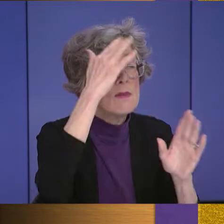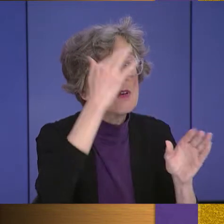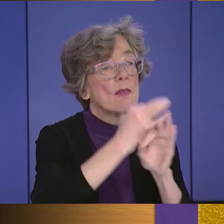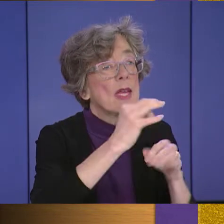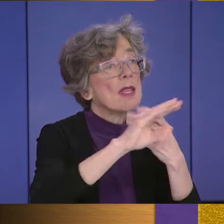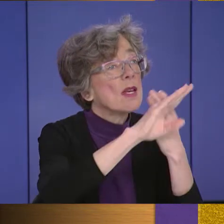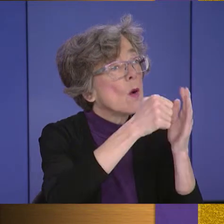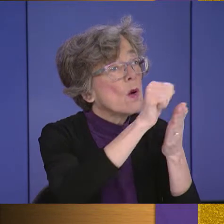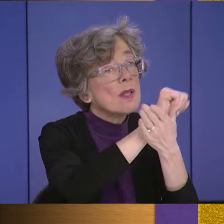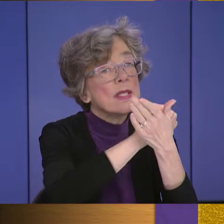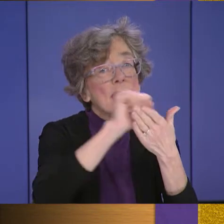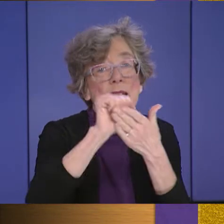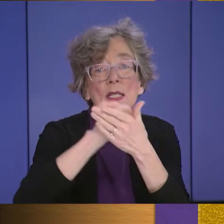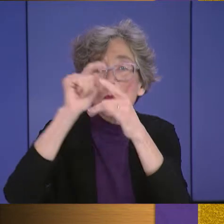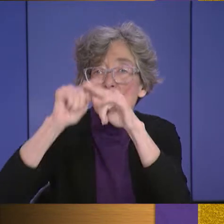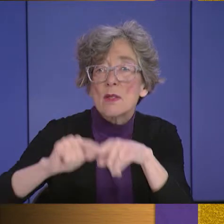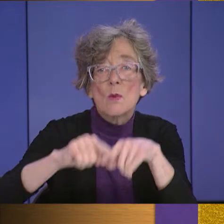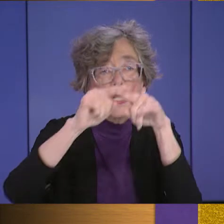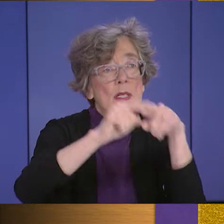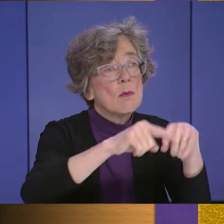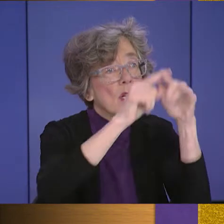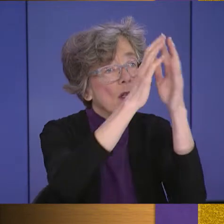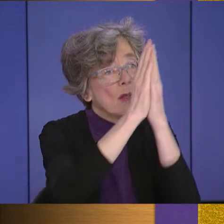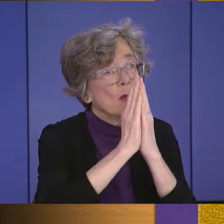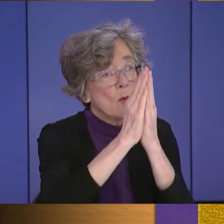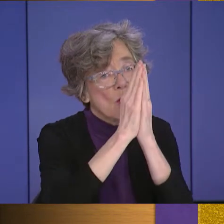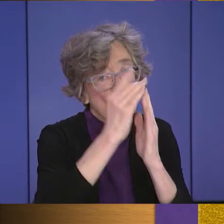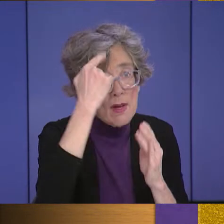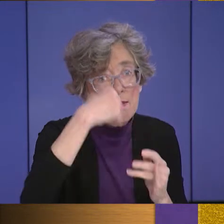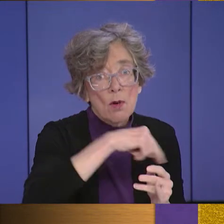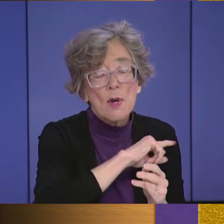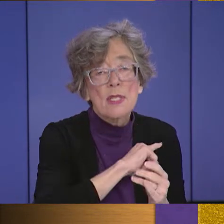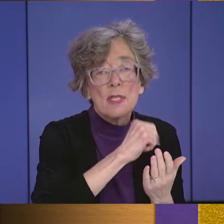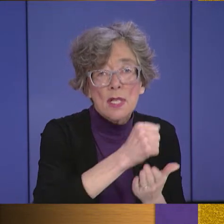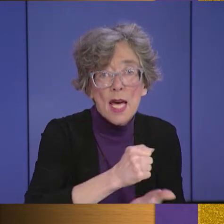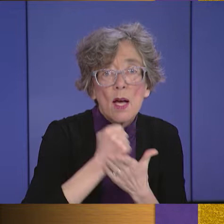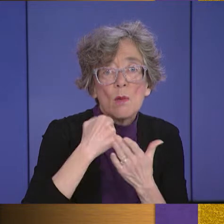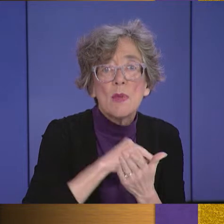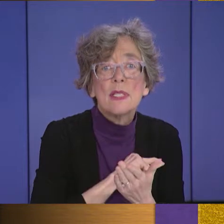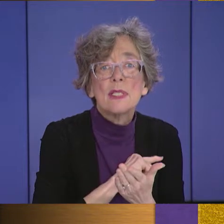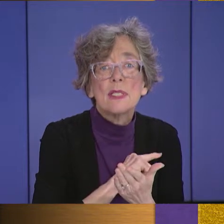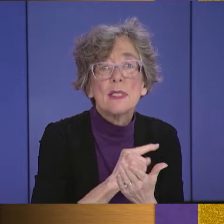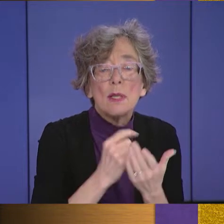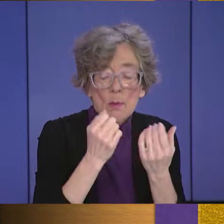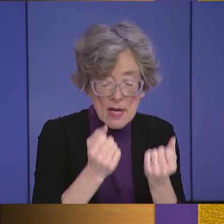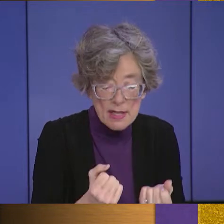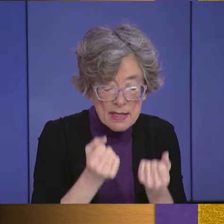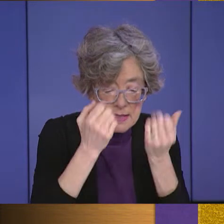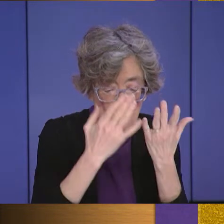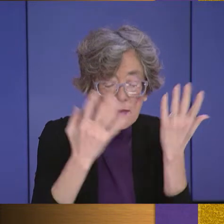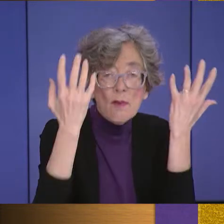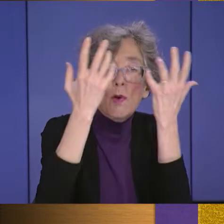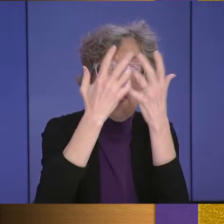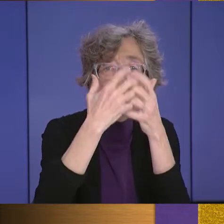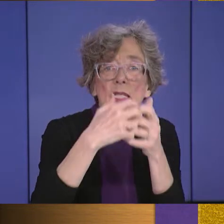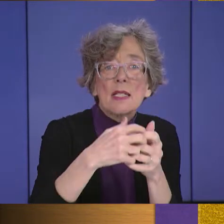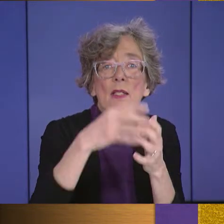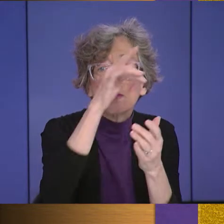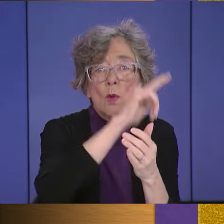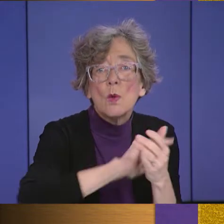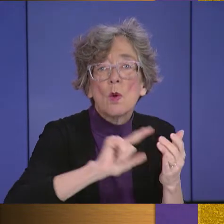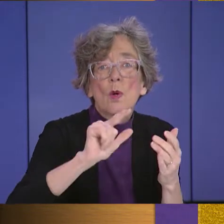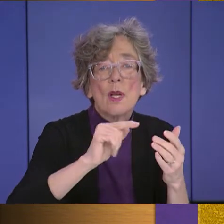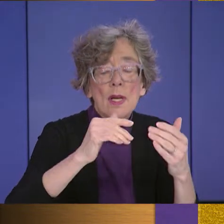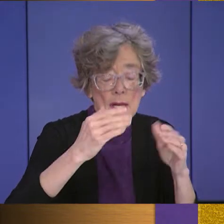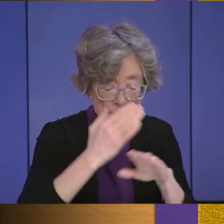whose constant intercession in your presence we rely for unfailing help. May this sacrifice of our reconciliation, we pray,